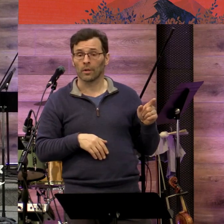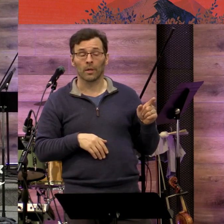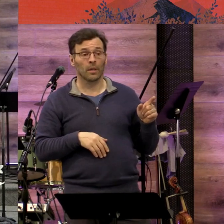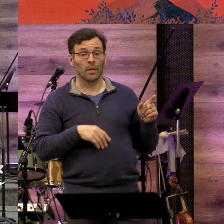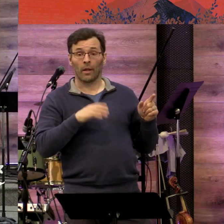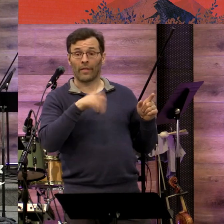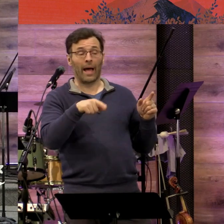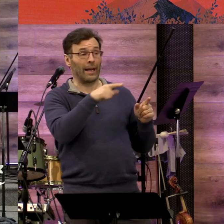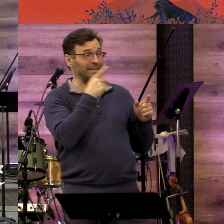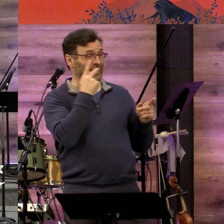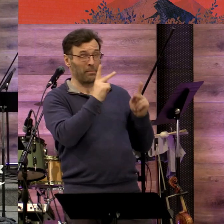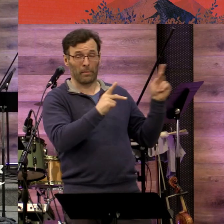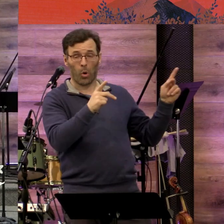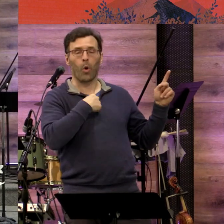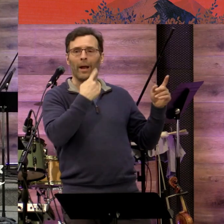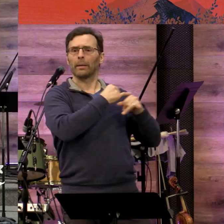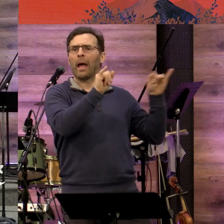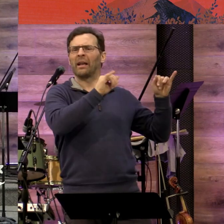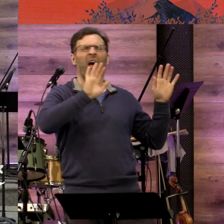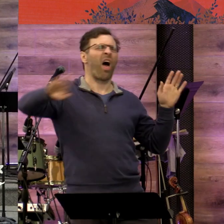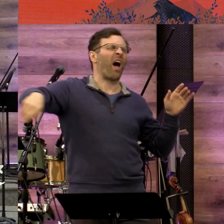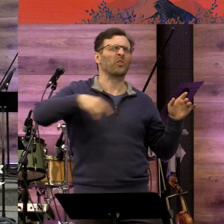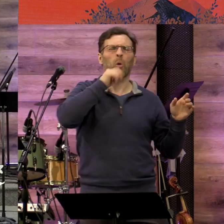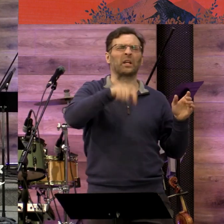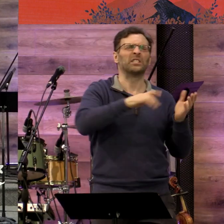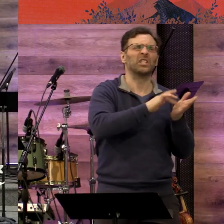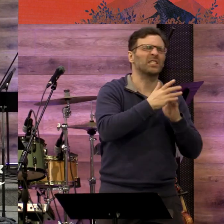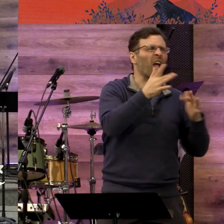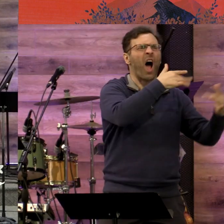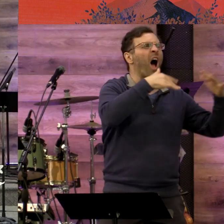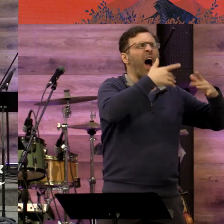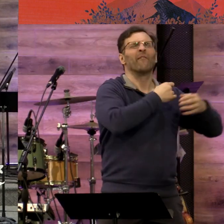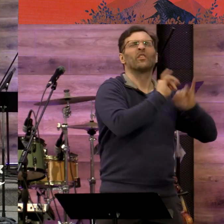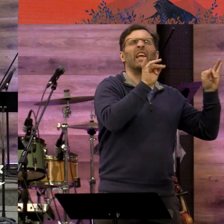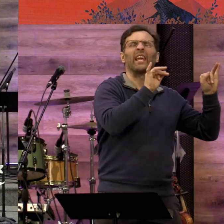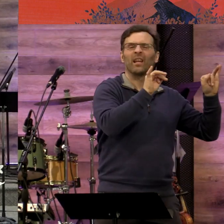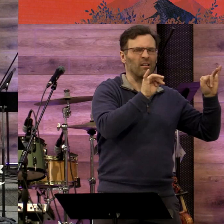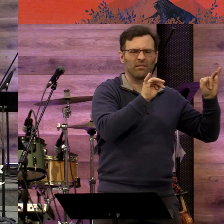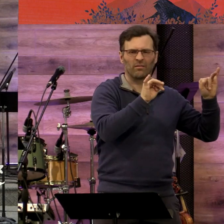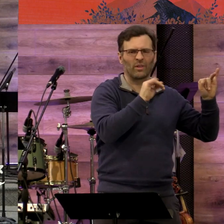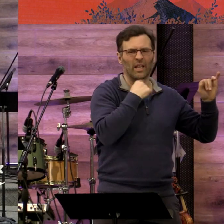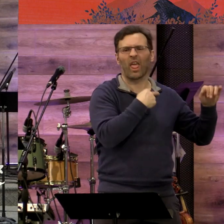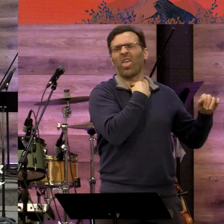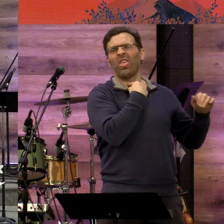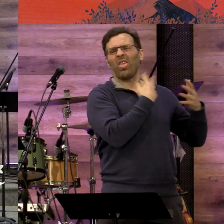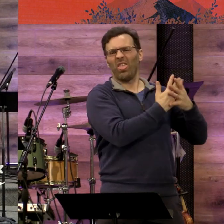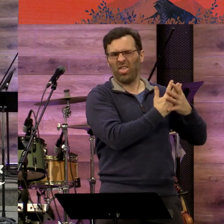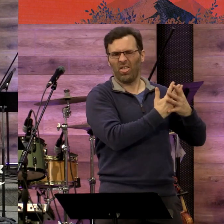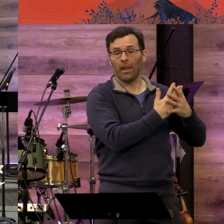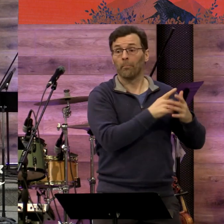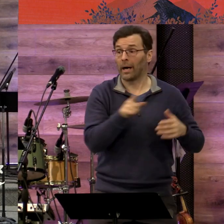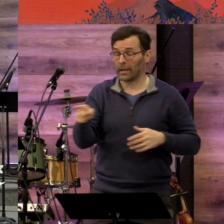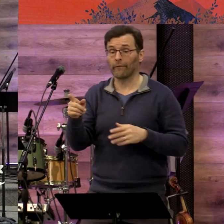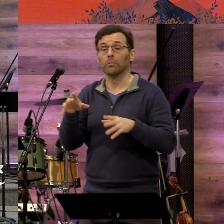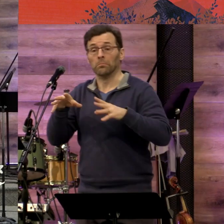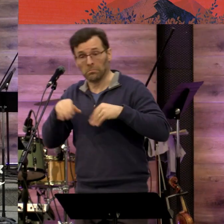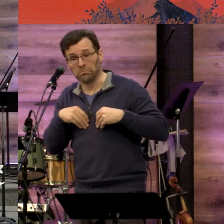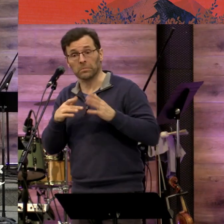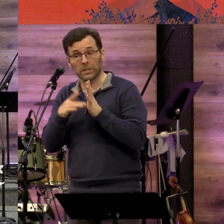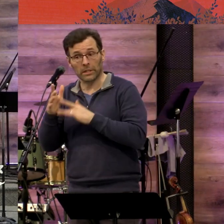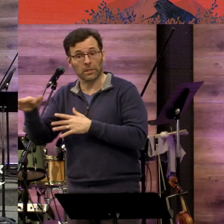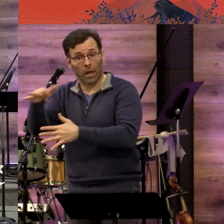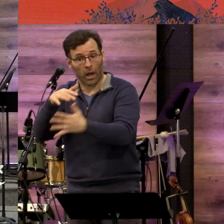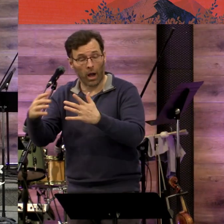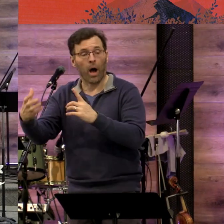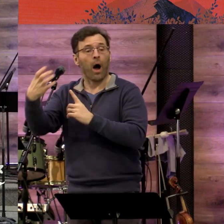the light says and embrace it, even if it doesn't immediately make sense to us, but that it's a good life. So Jesus is the